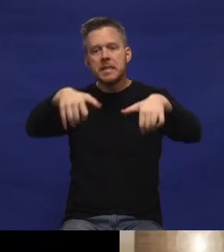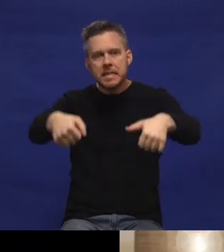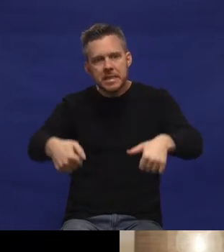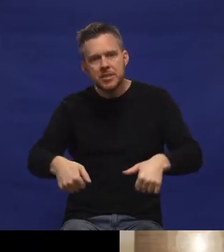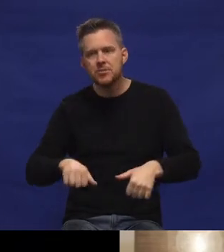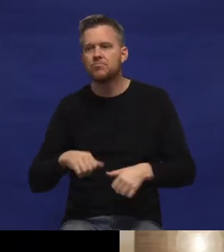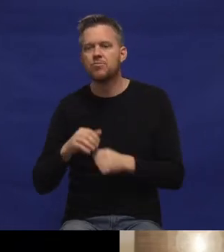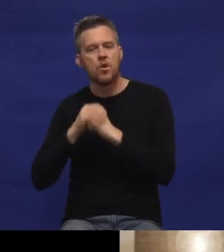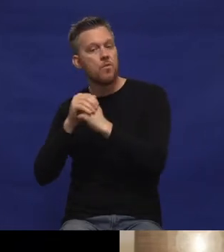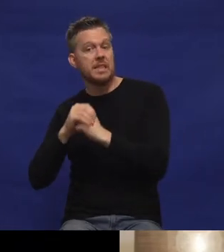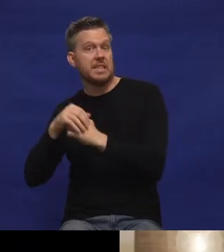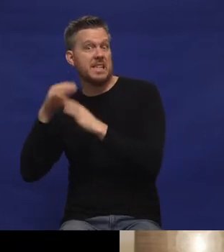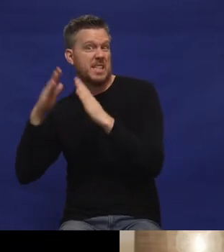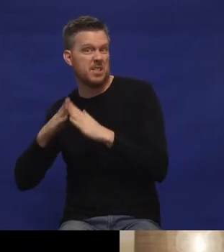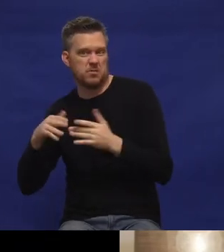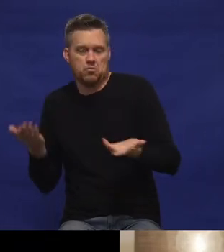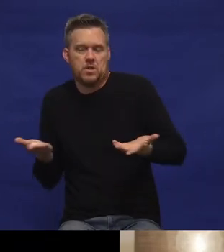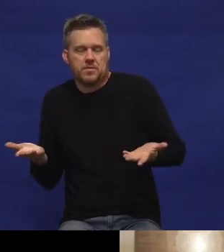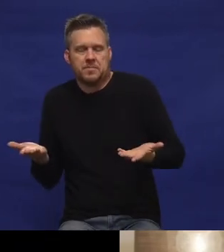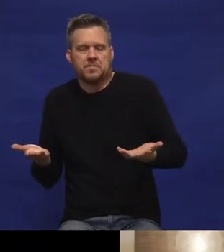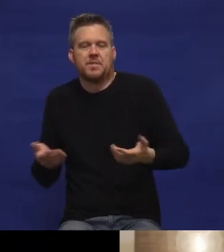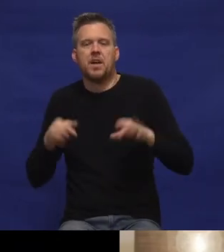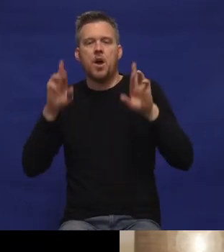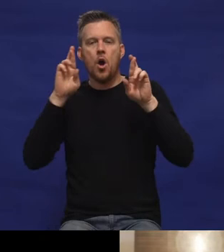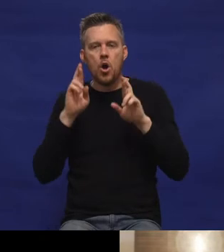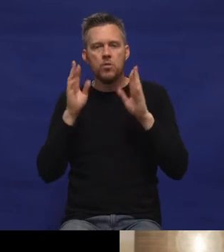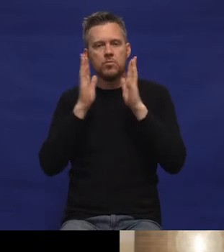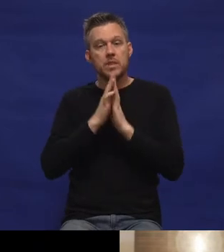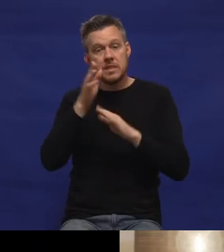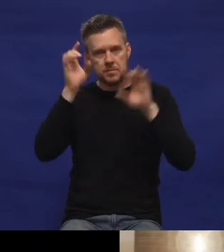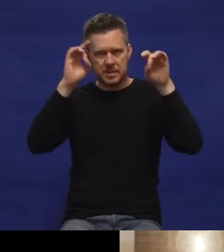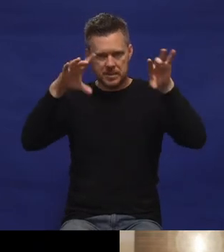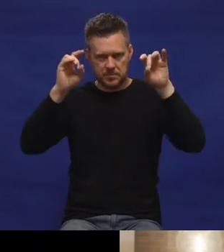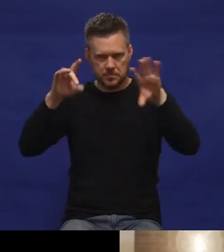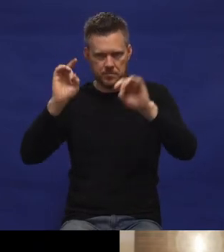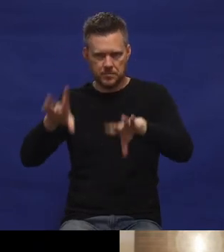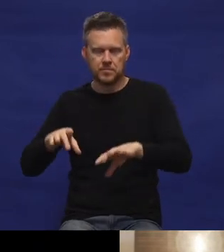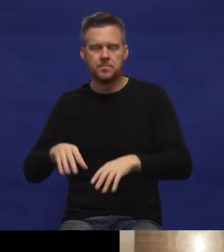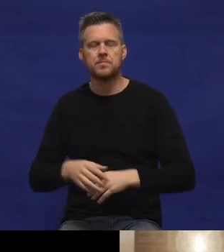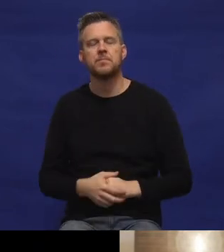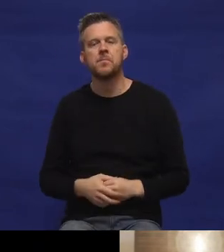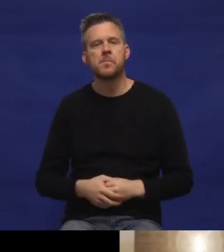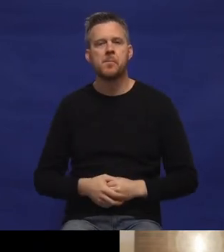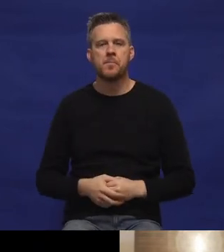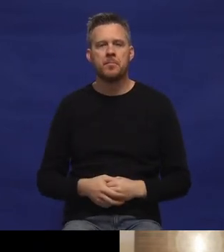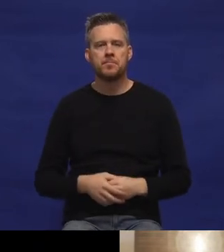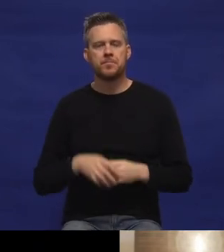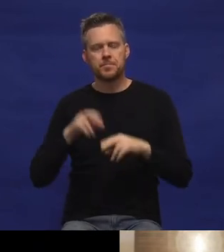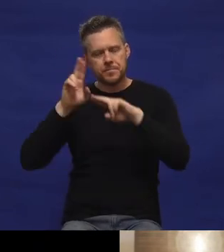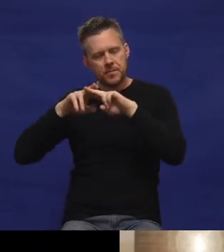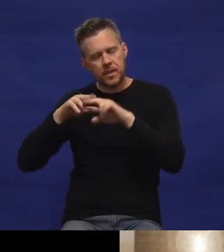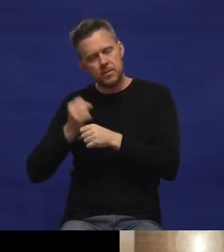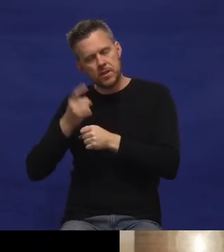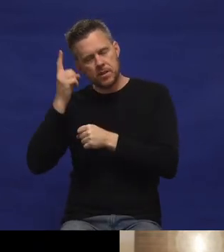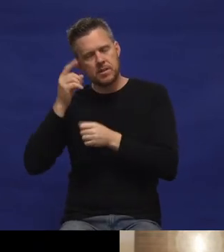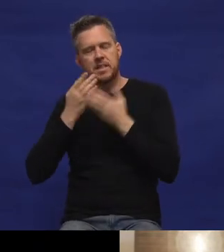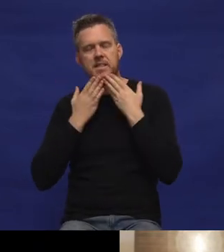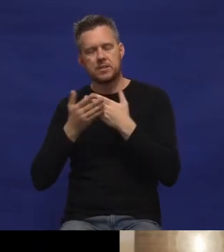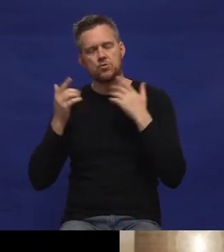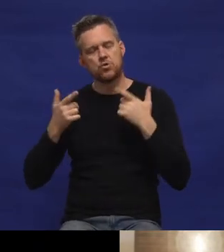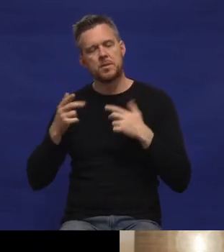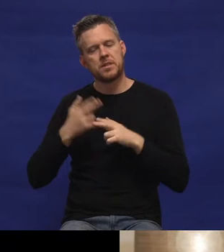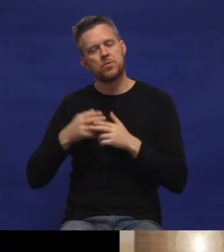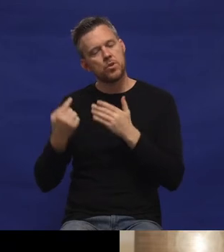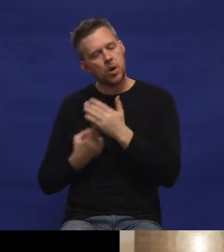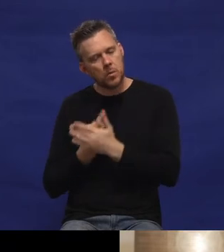tuning in from today. I really hope and pray that you're blessed. So why don't we pray and then we'll get underway. Father God, I just thank you so